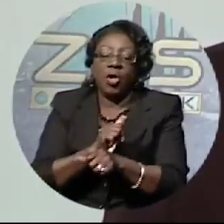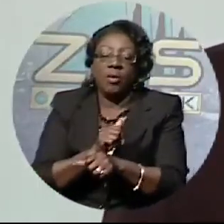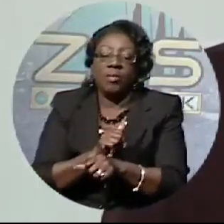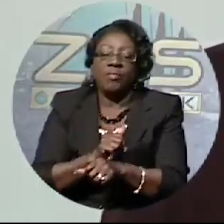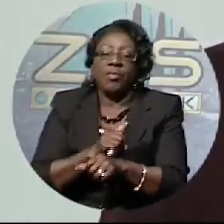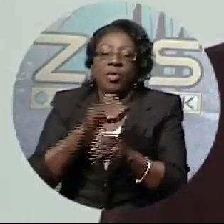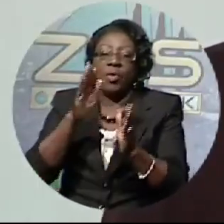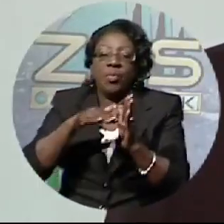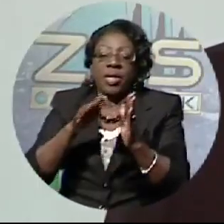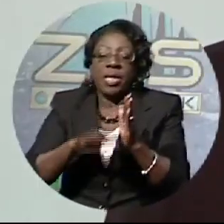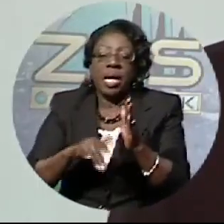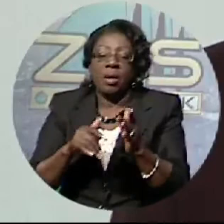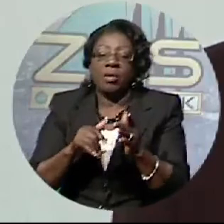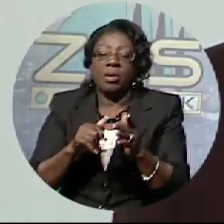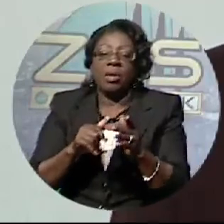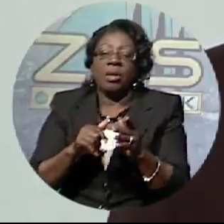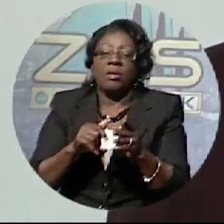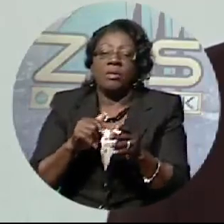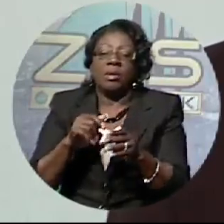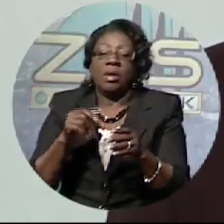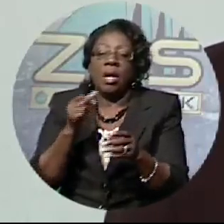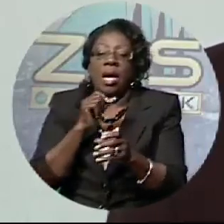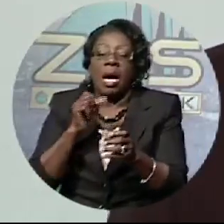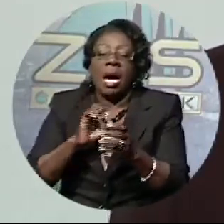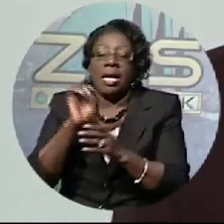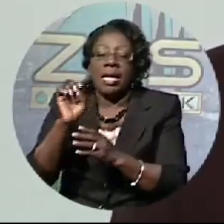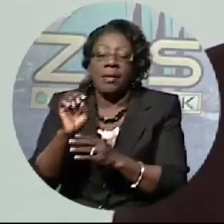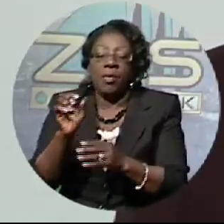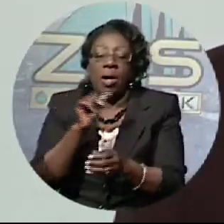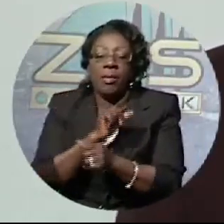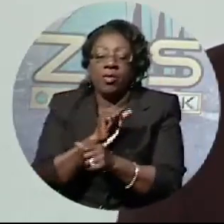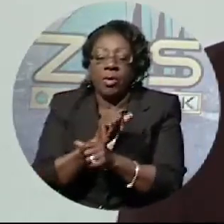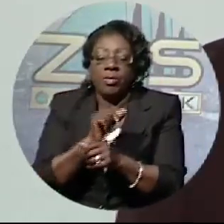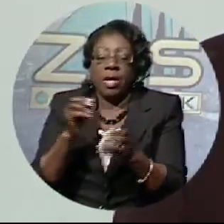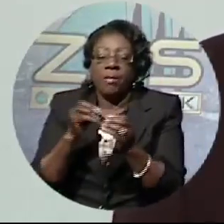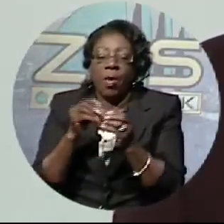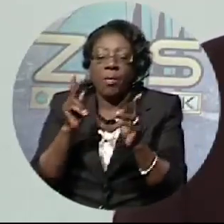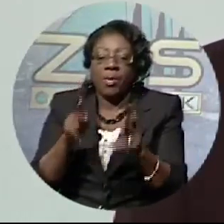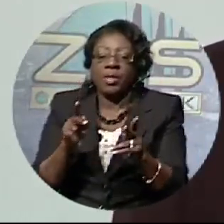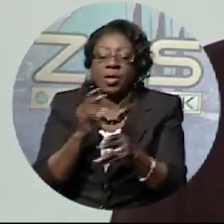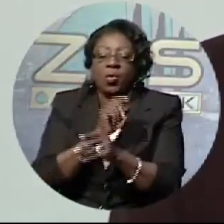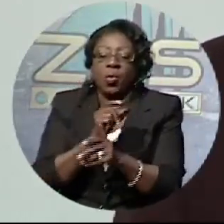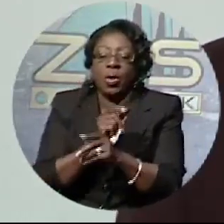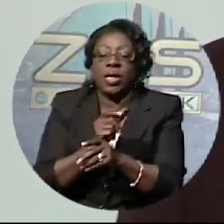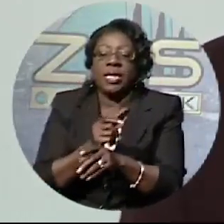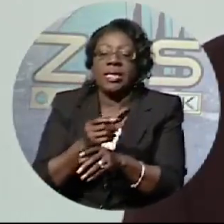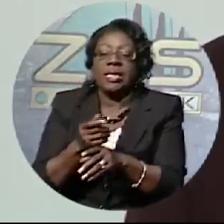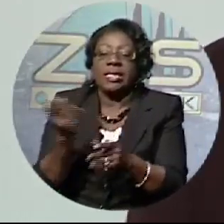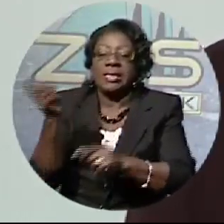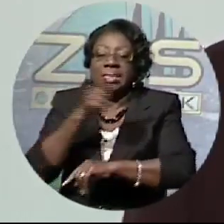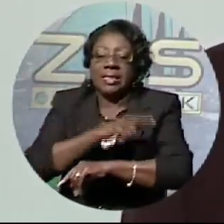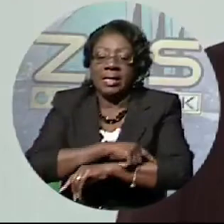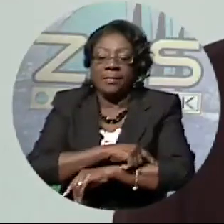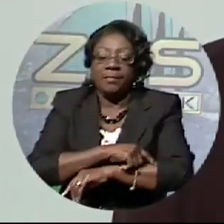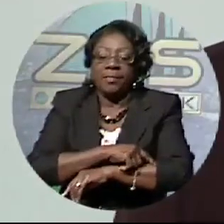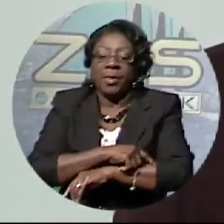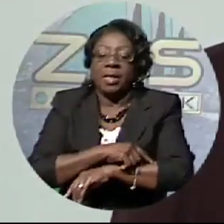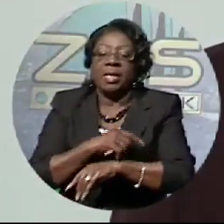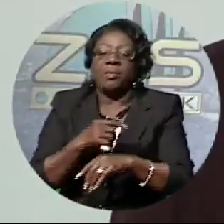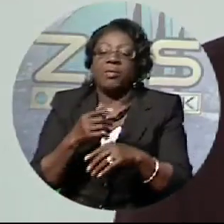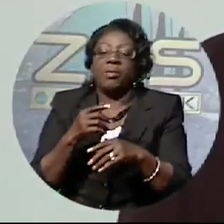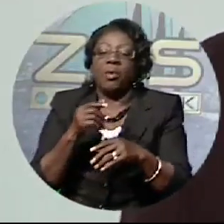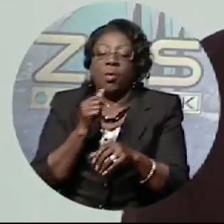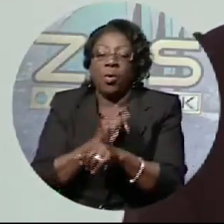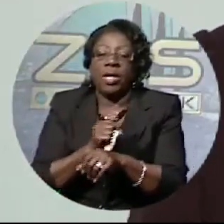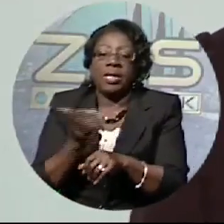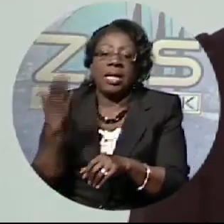rate. But you have more persons employed today than were employed the last time they did a survey.